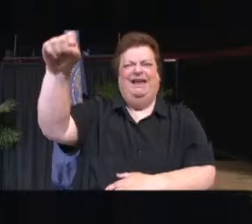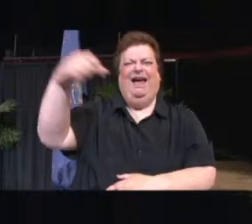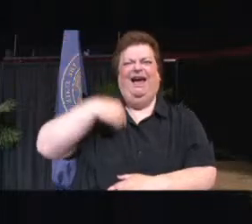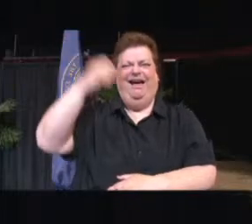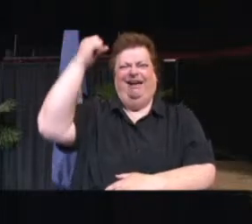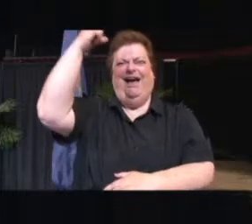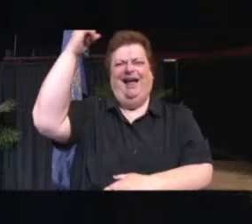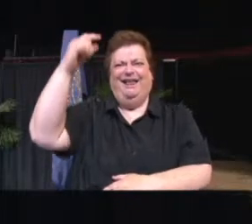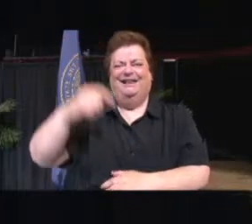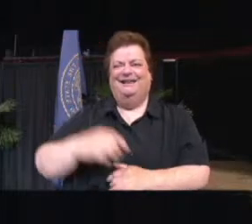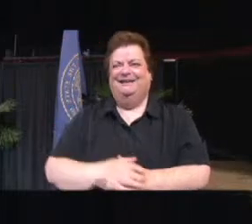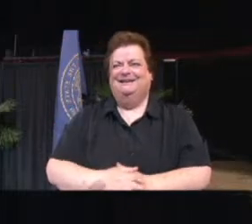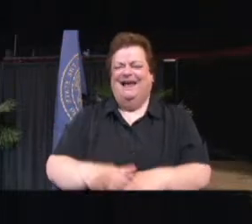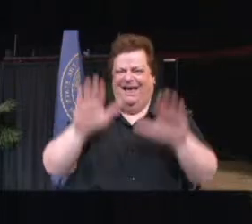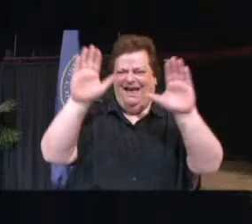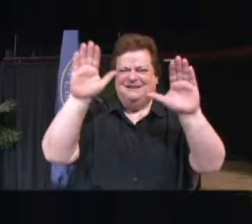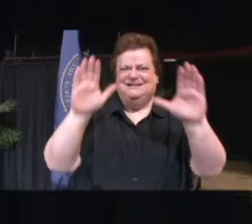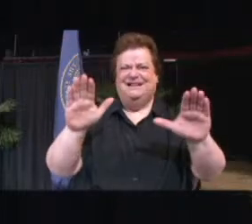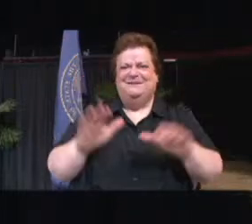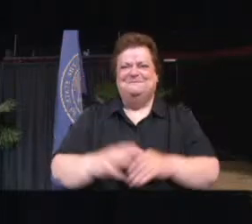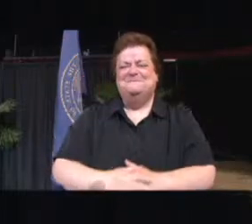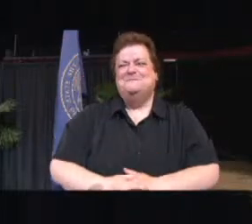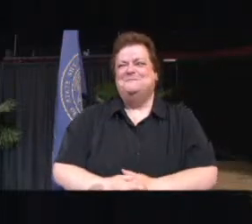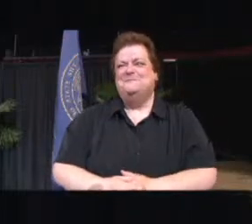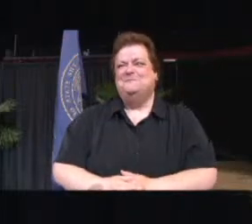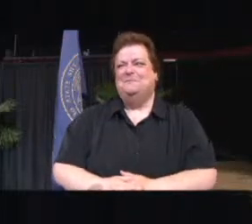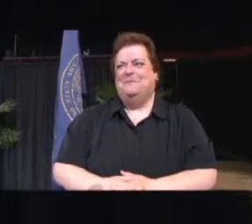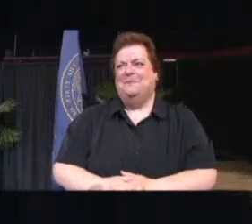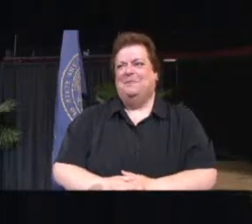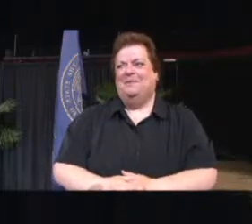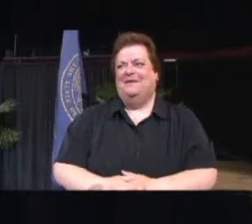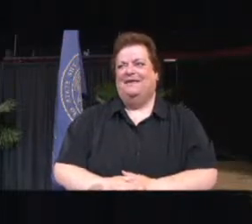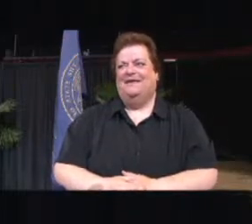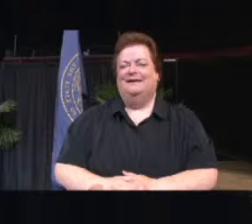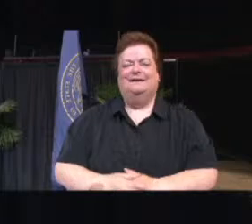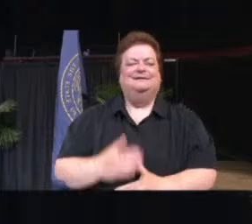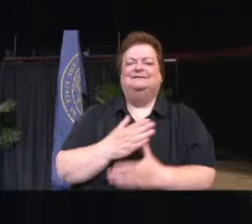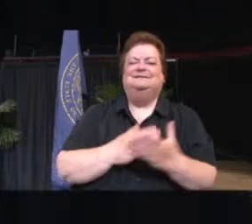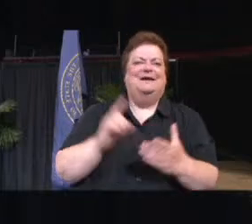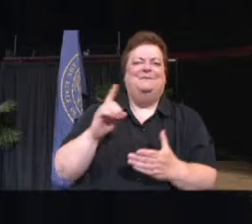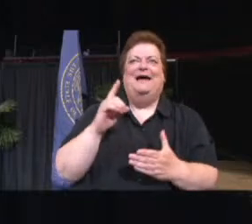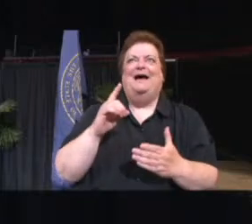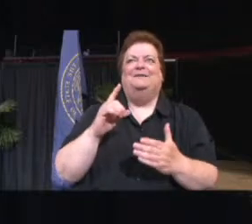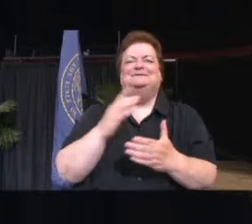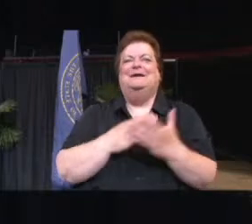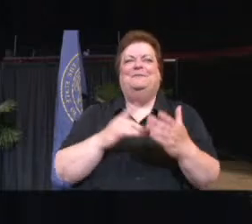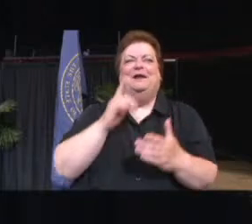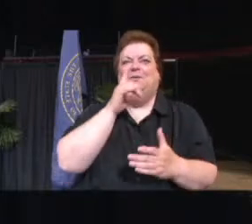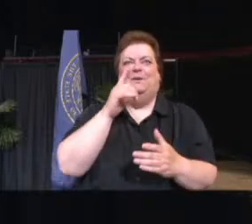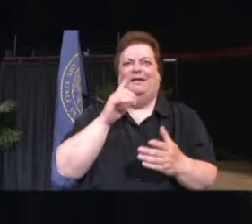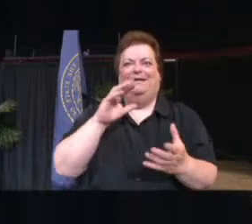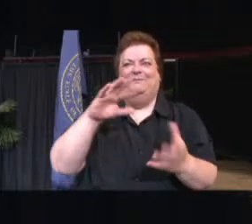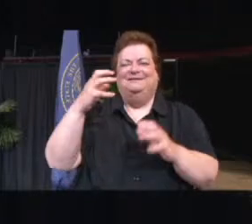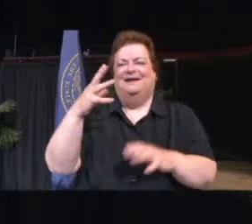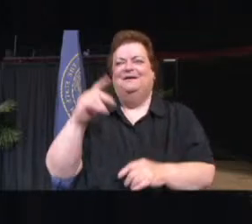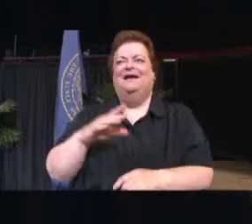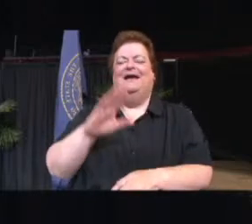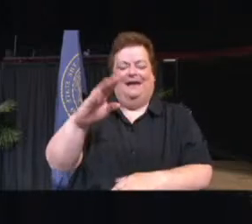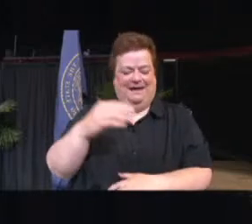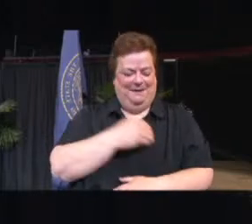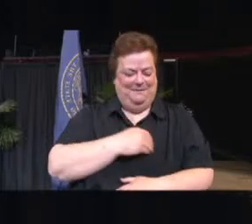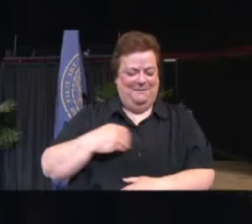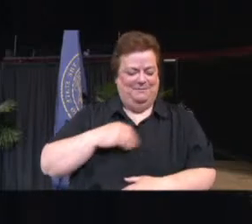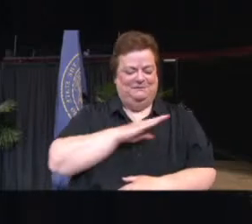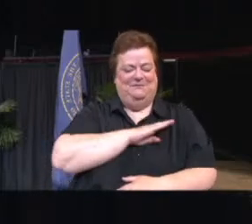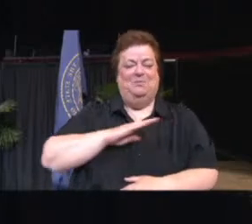Excellent. Okay. Inevitably, we always mess that up. That's why I wanted to make sure you understood. Members of the Board of Education,